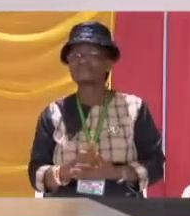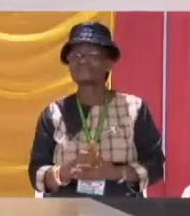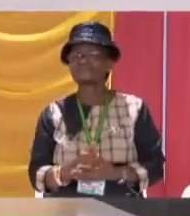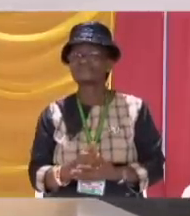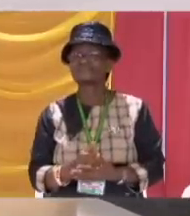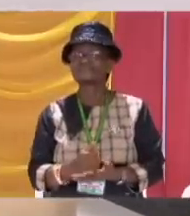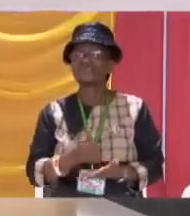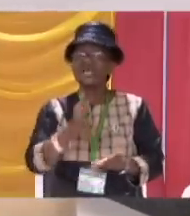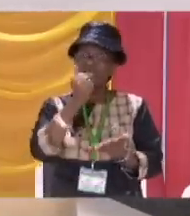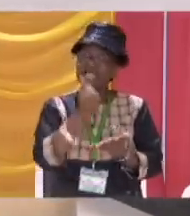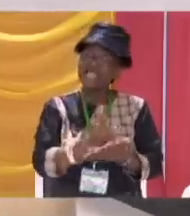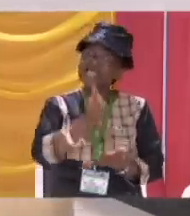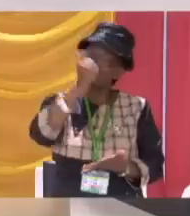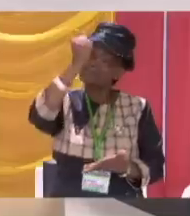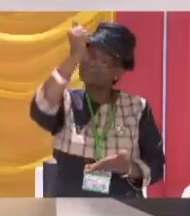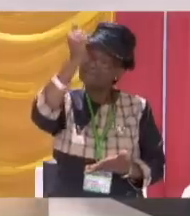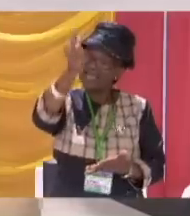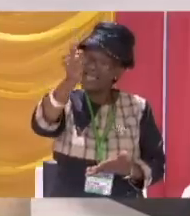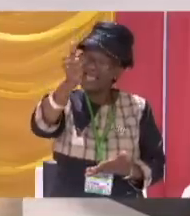Ewe la yin oni ruwewe.